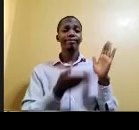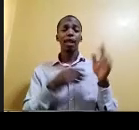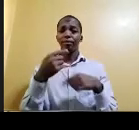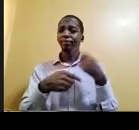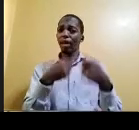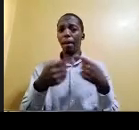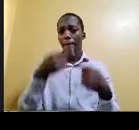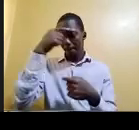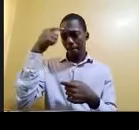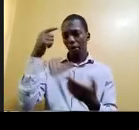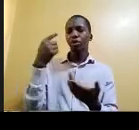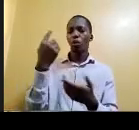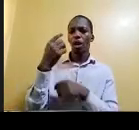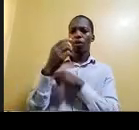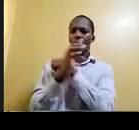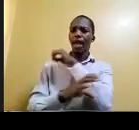speakers from ICOS,